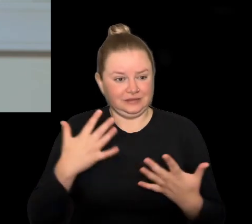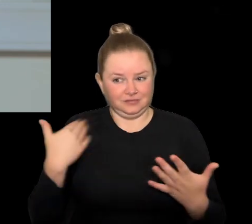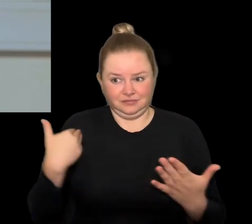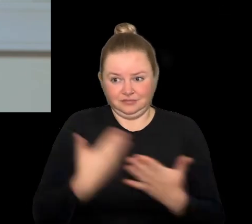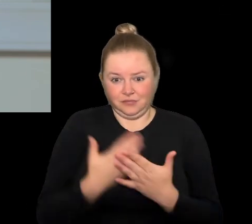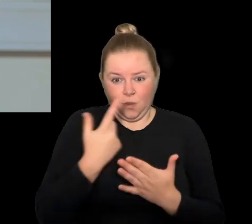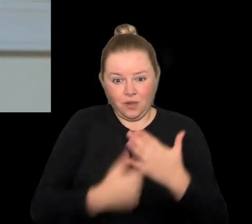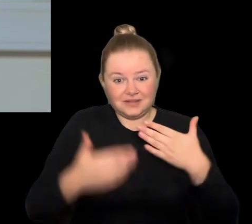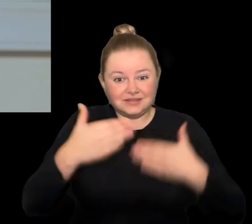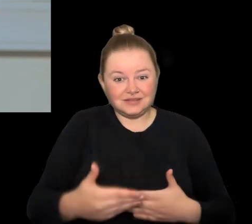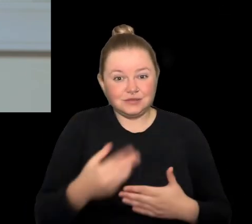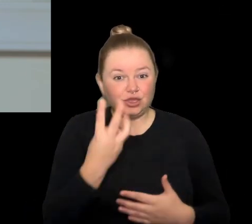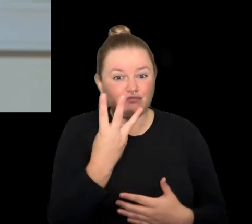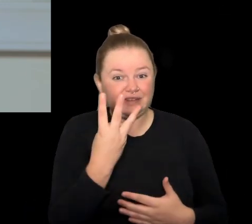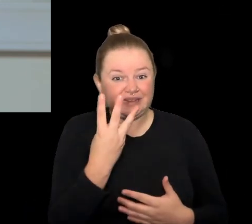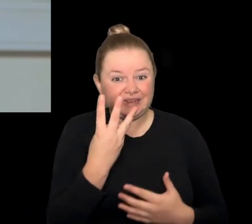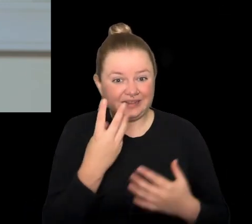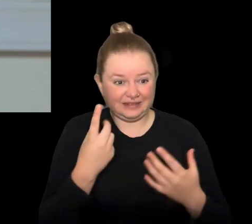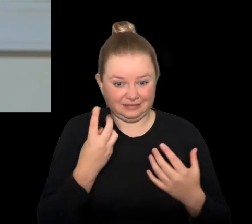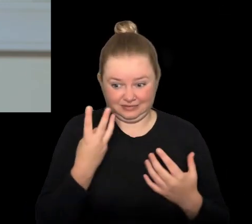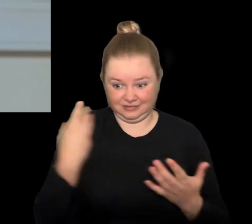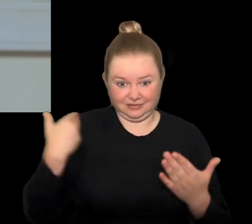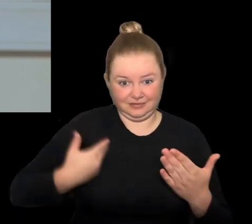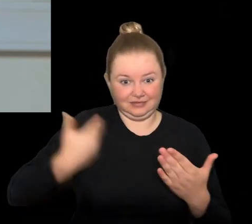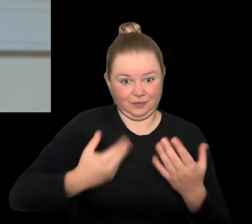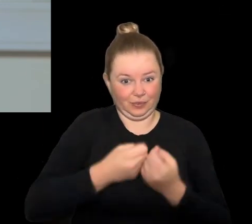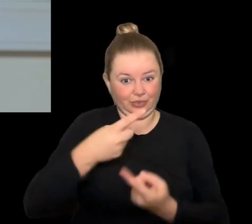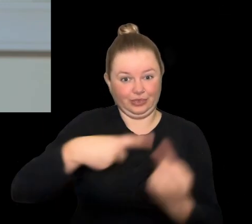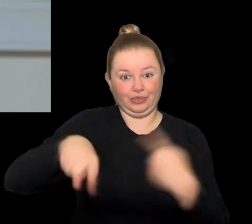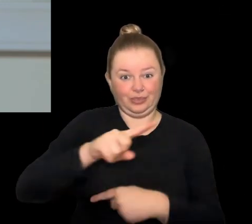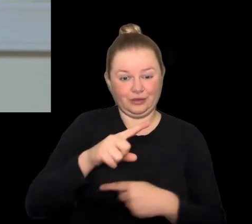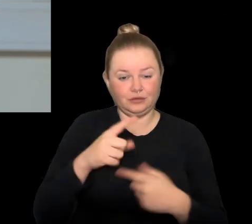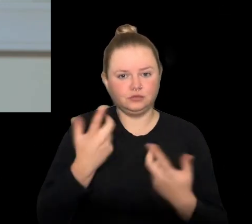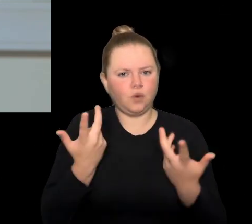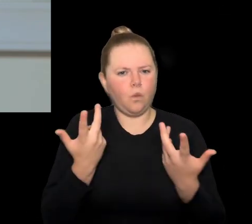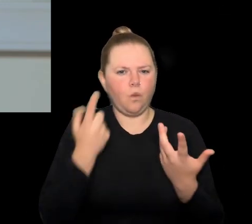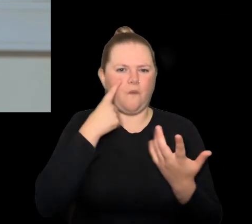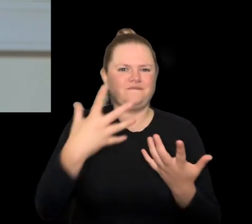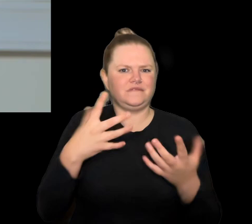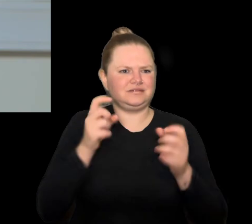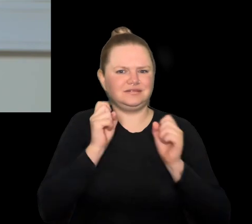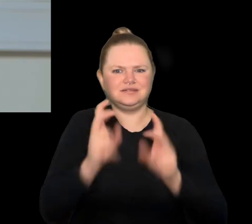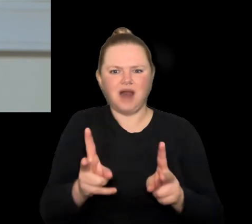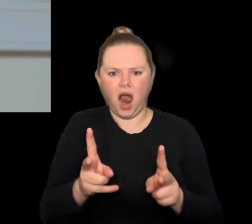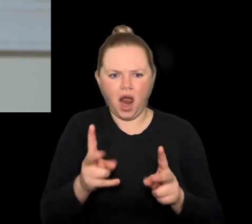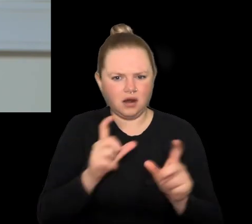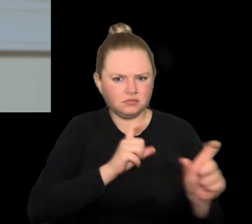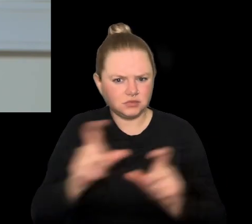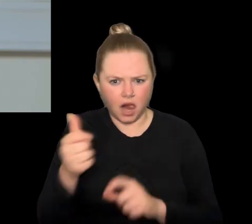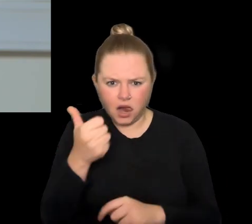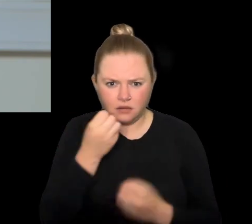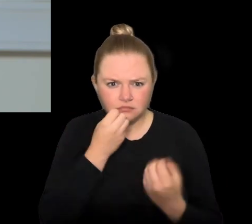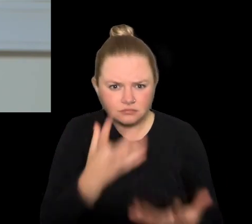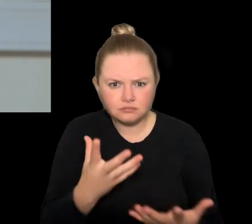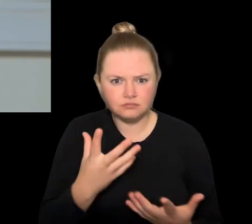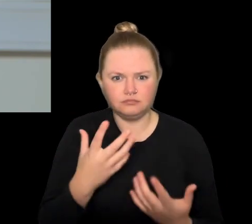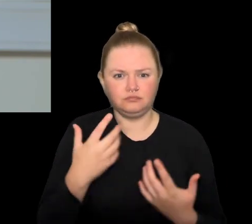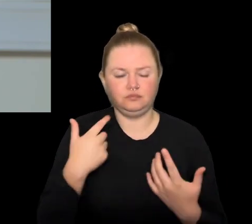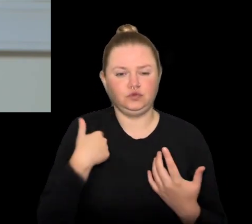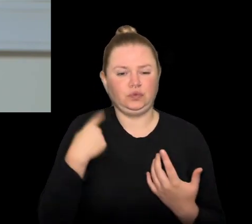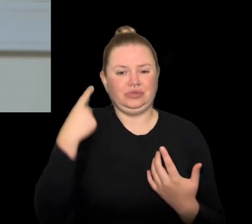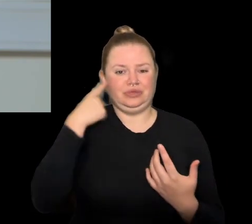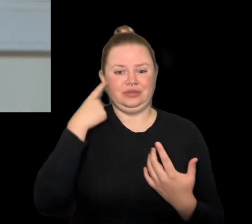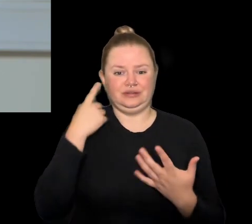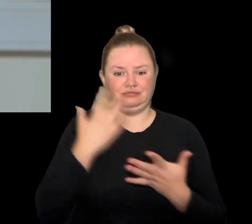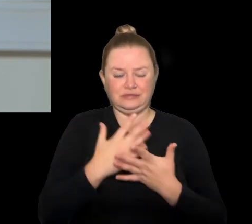3 with a couple of them. So obviously the style is still as good as it was when we started. I think just